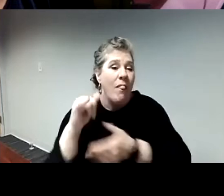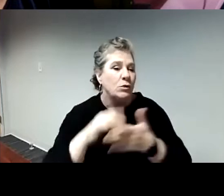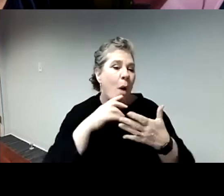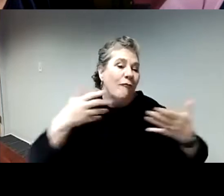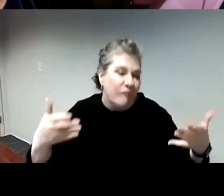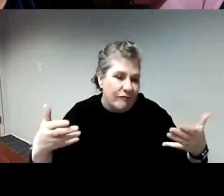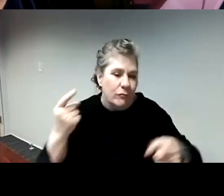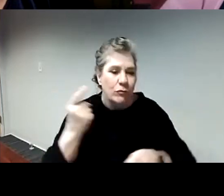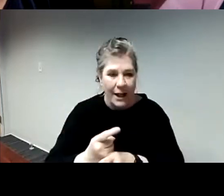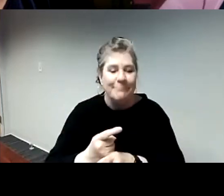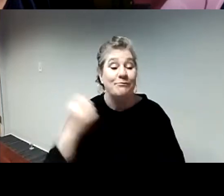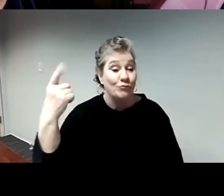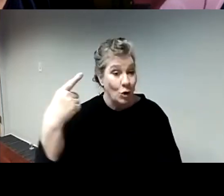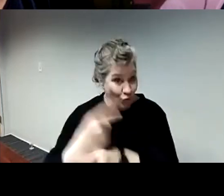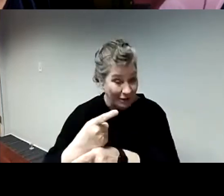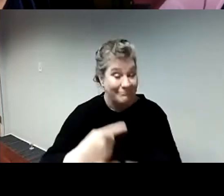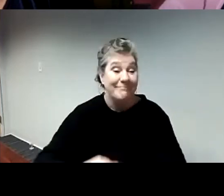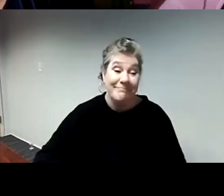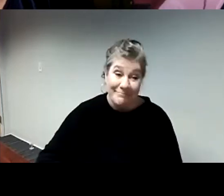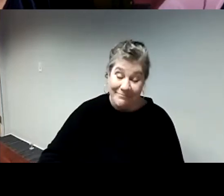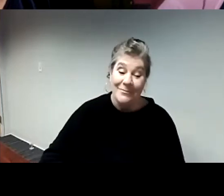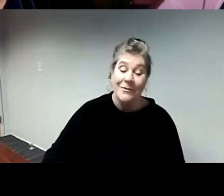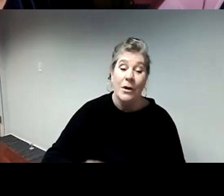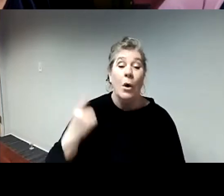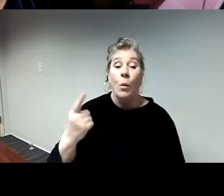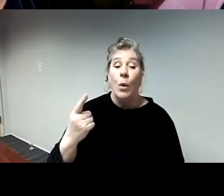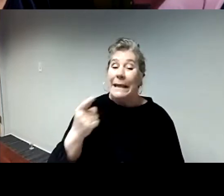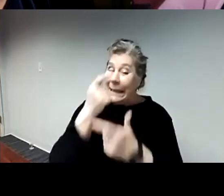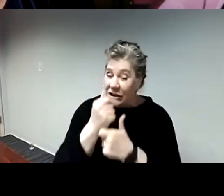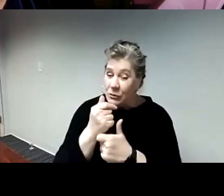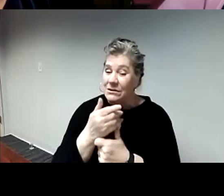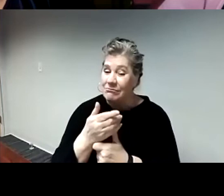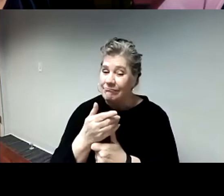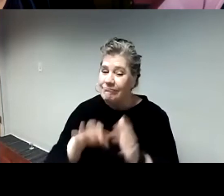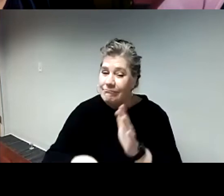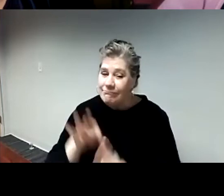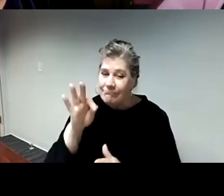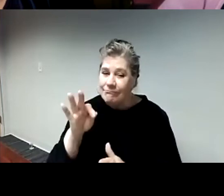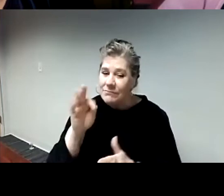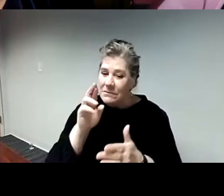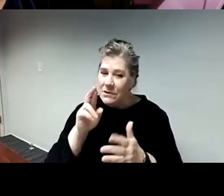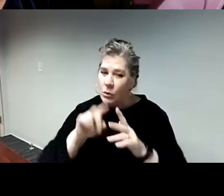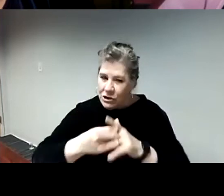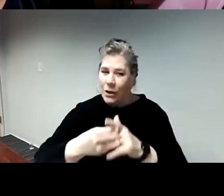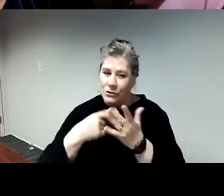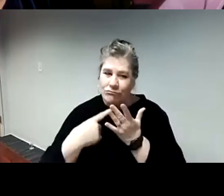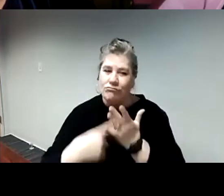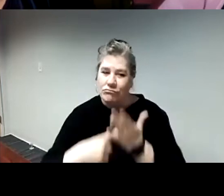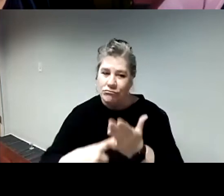That's why they're fat. Whereas one of the interesting things that we are now beginning to talk about